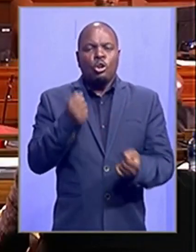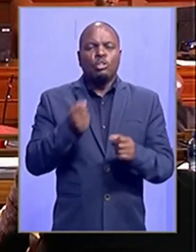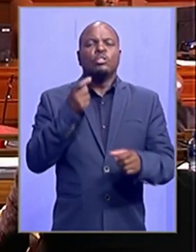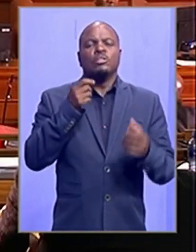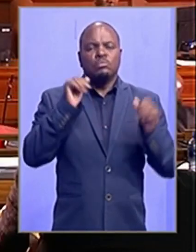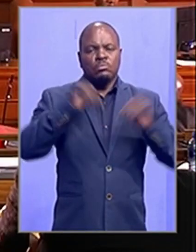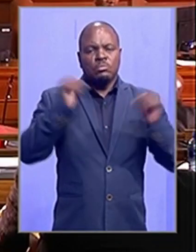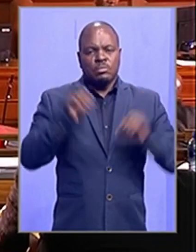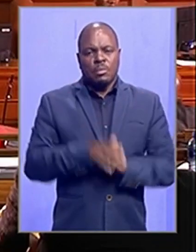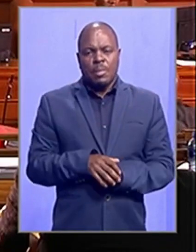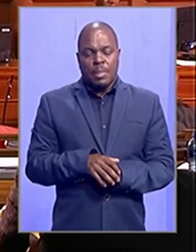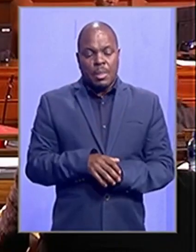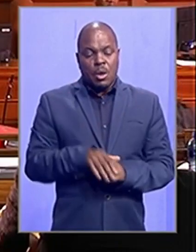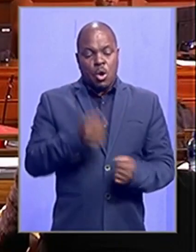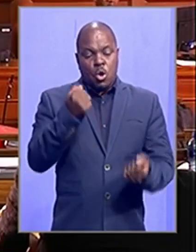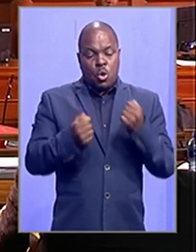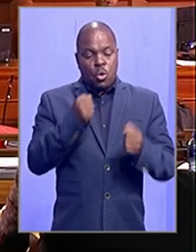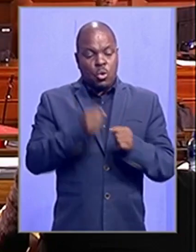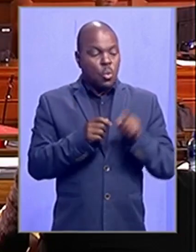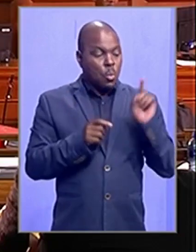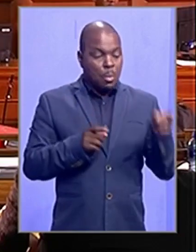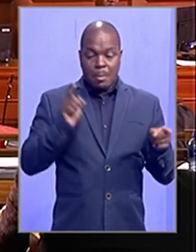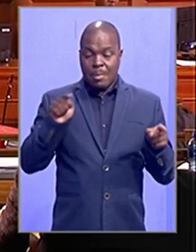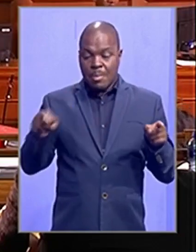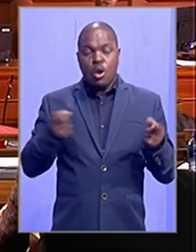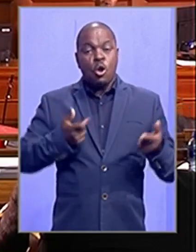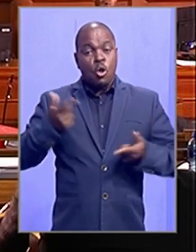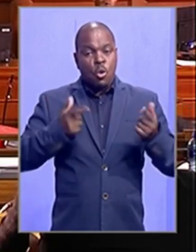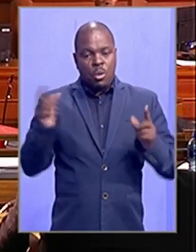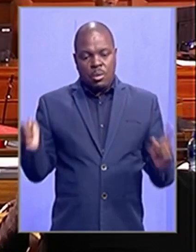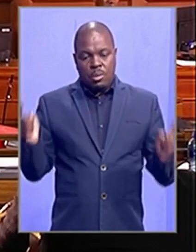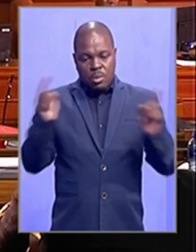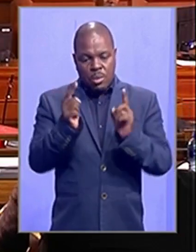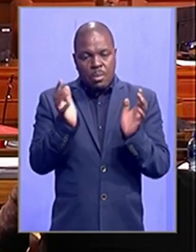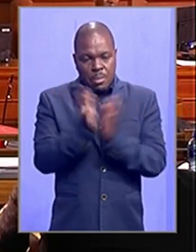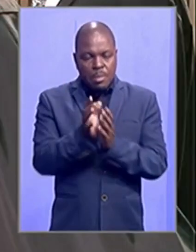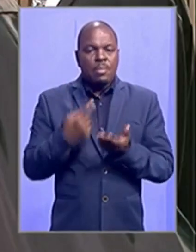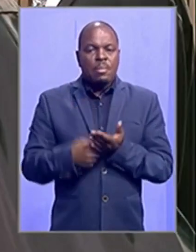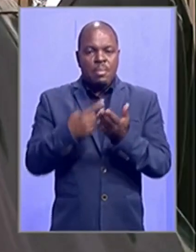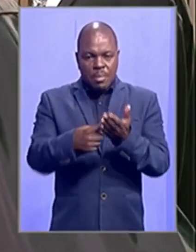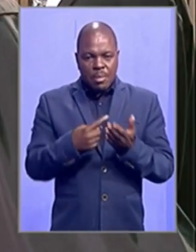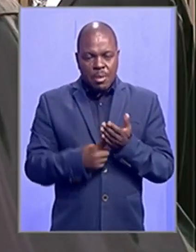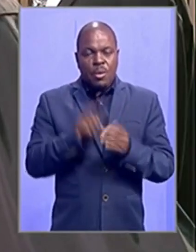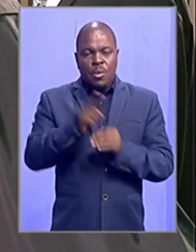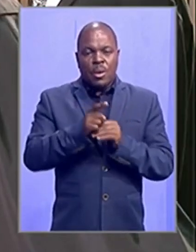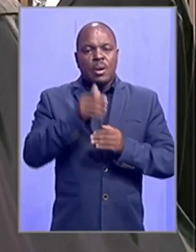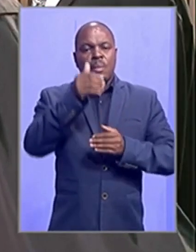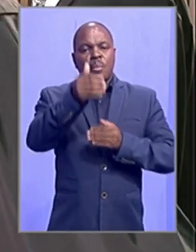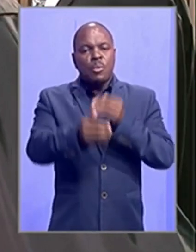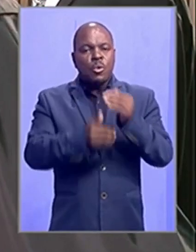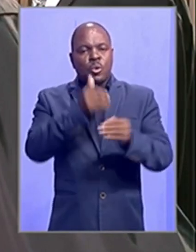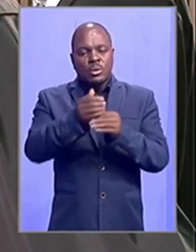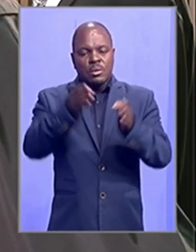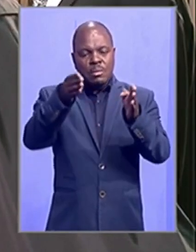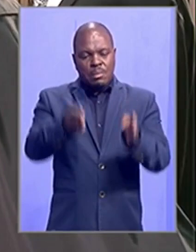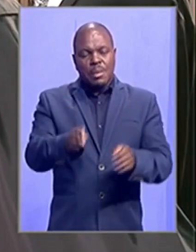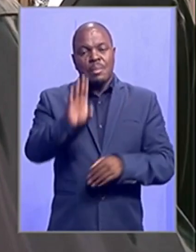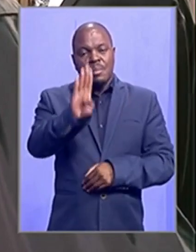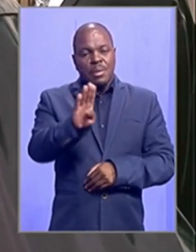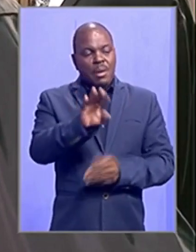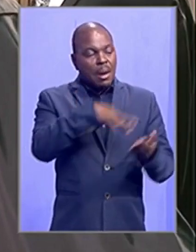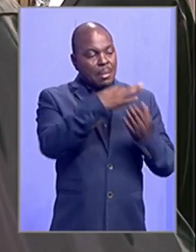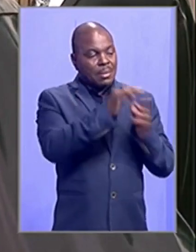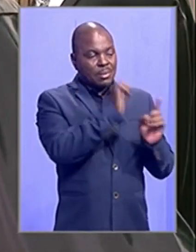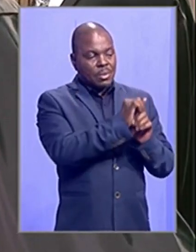e laetše baemedi ba molao ba Ramaphosa le Zuma go tsenela kopano ya go šogana le tshepedišo ya karolo B ya kgopelo